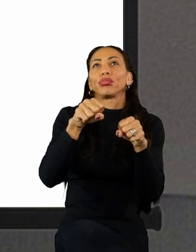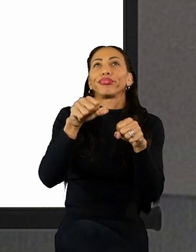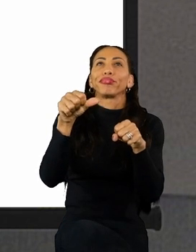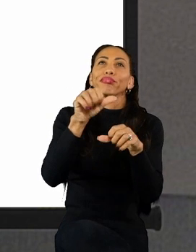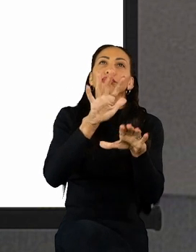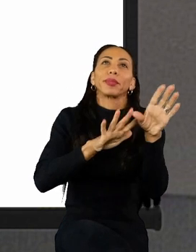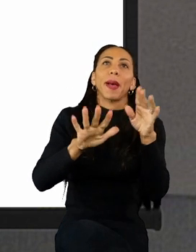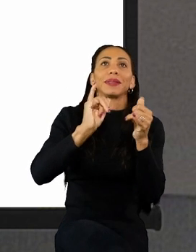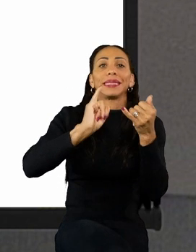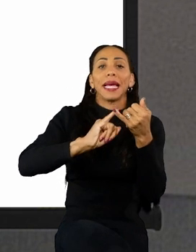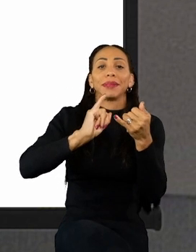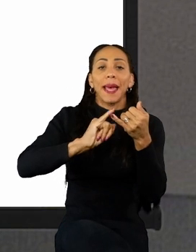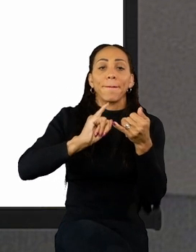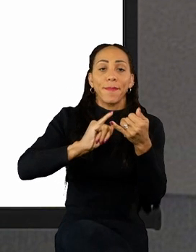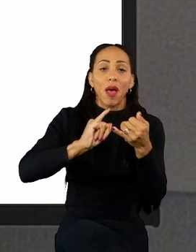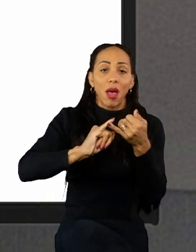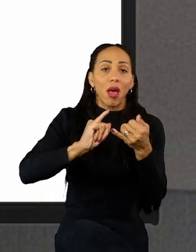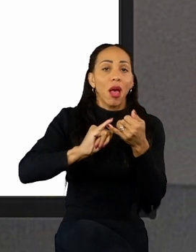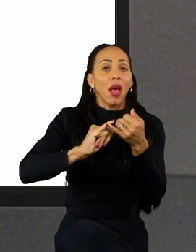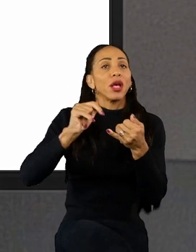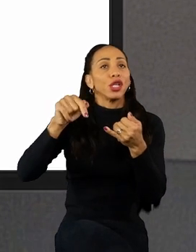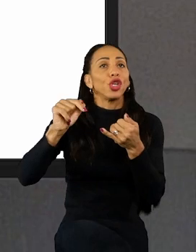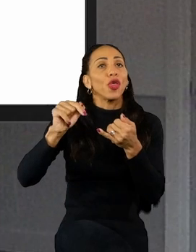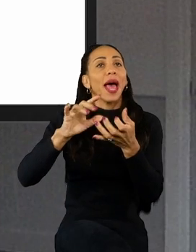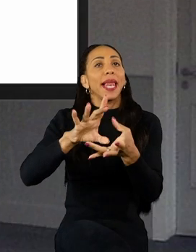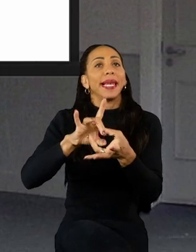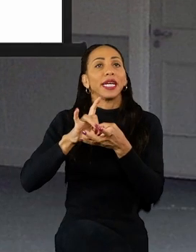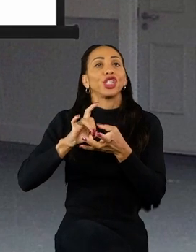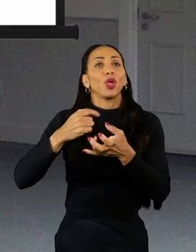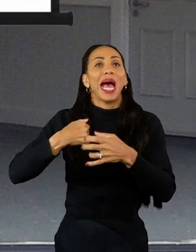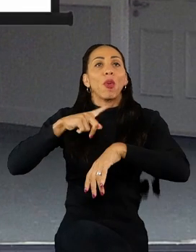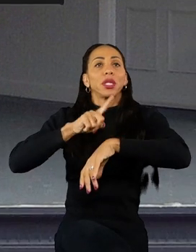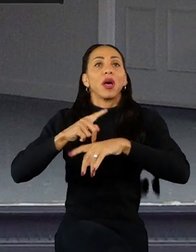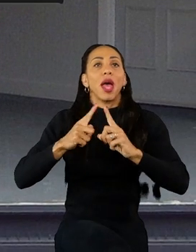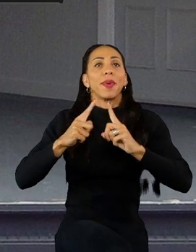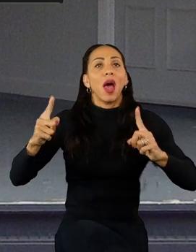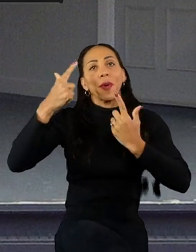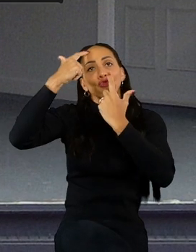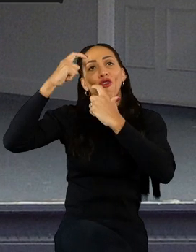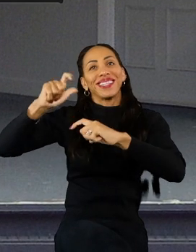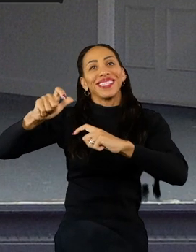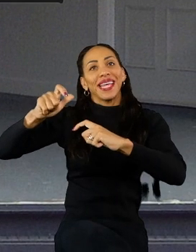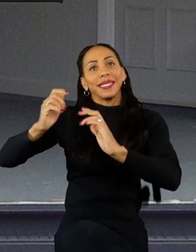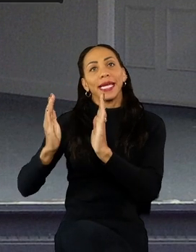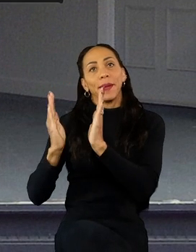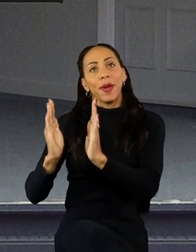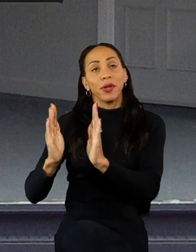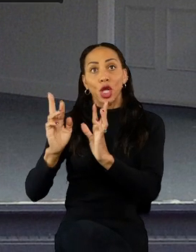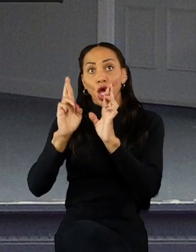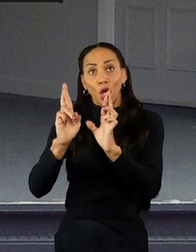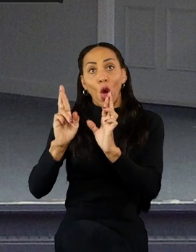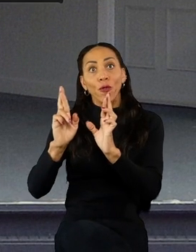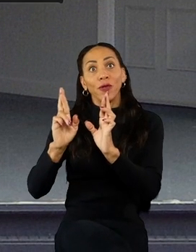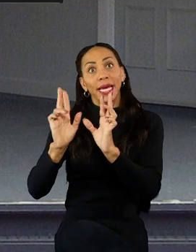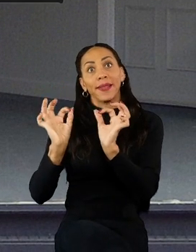October. So it's definitely still within our residency time. So hopefully timelines wise, that'll